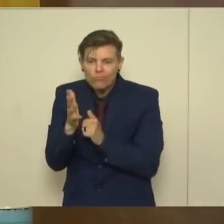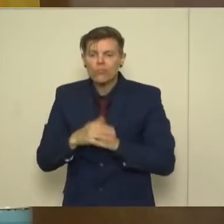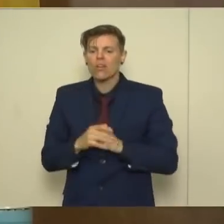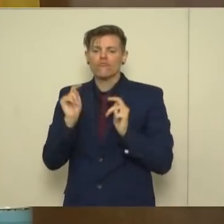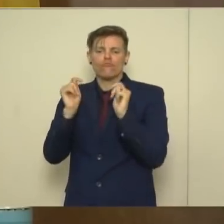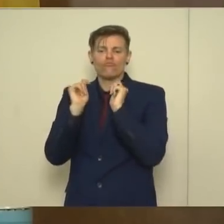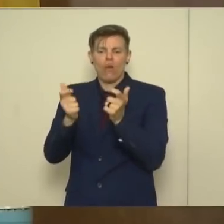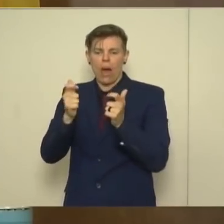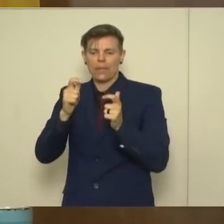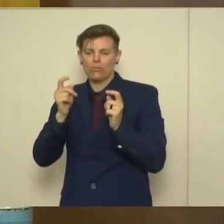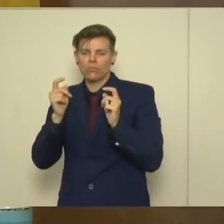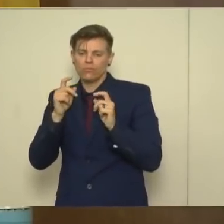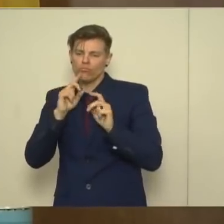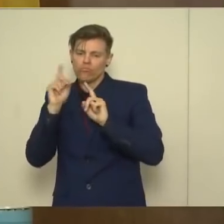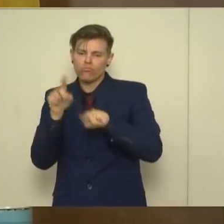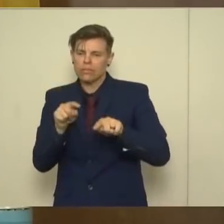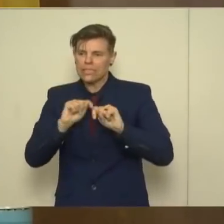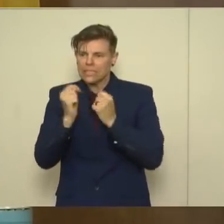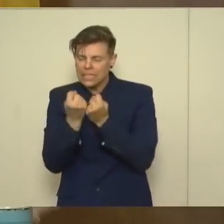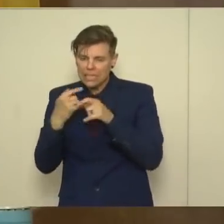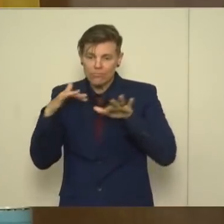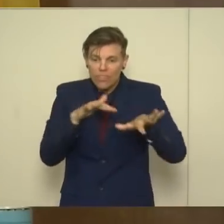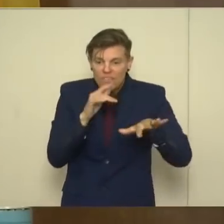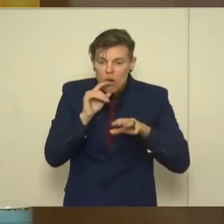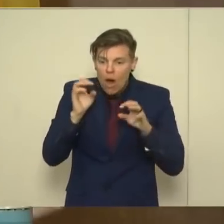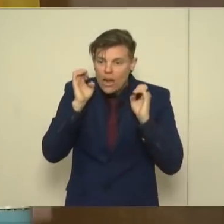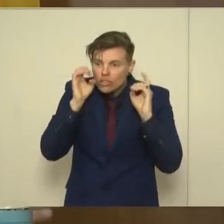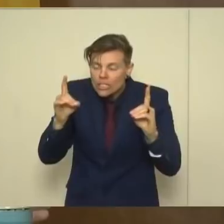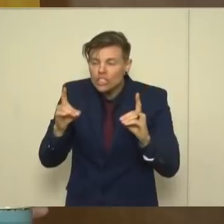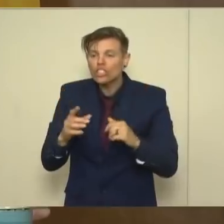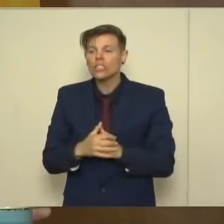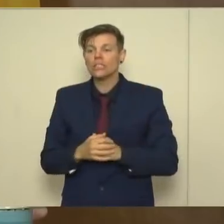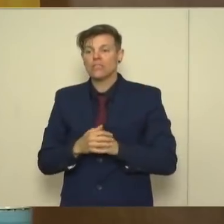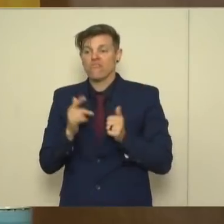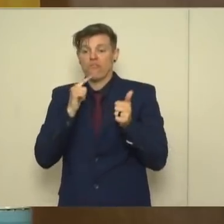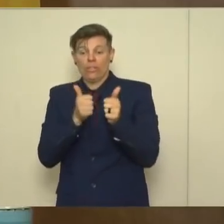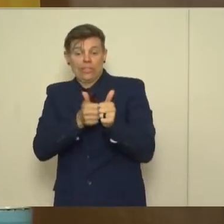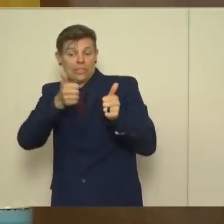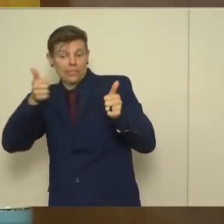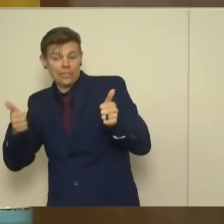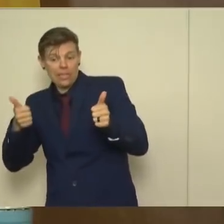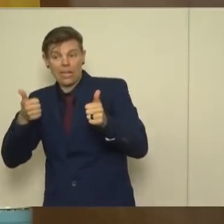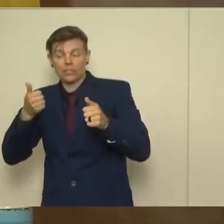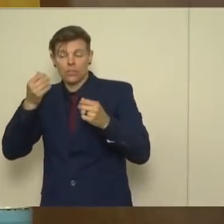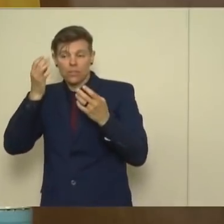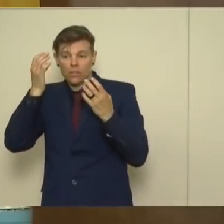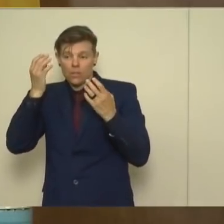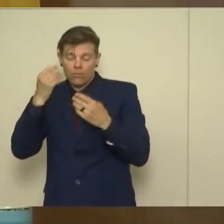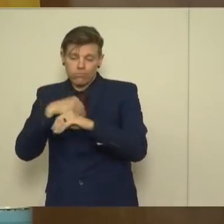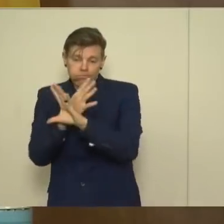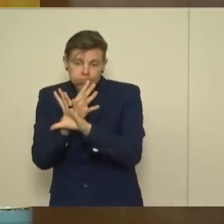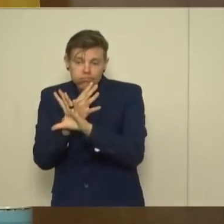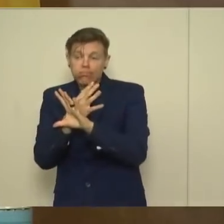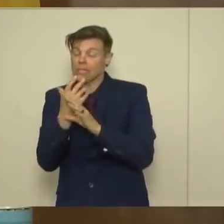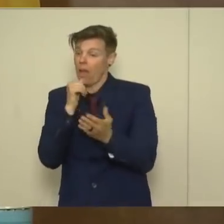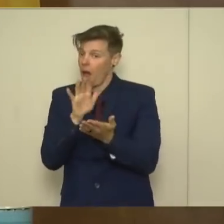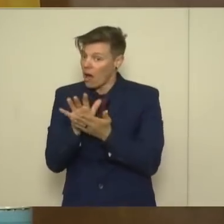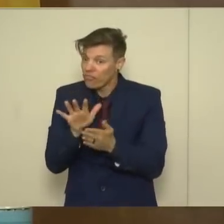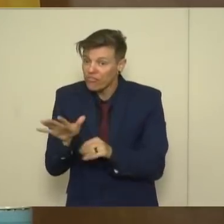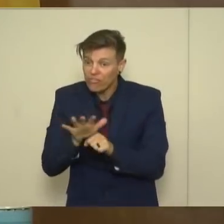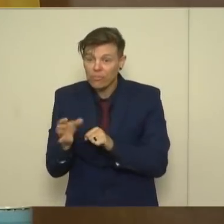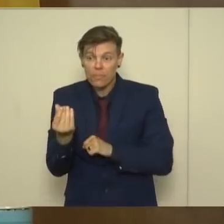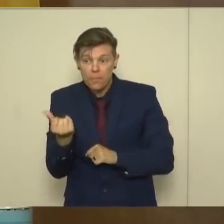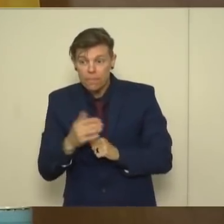education. That what we need for distance learning, we're going to be short in public education. Secretary Gorginski will tell you. So we're